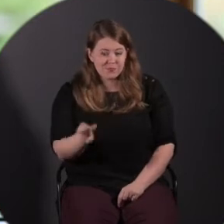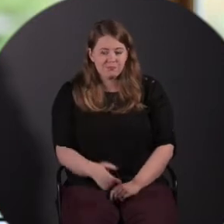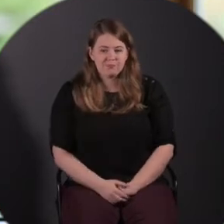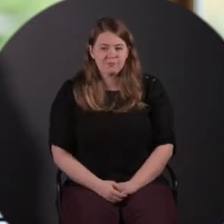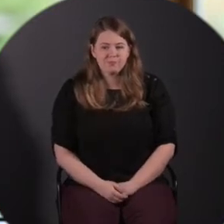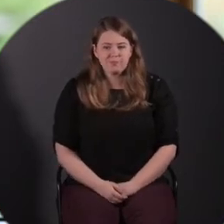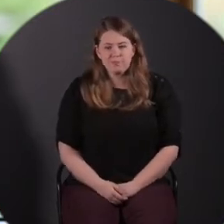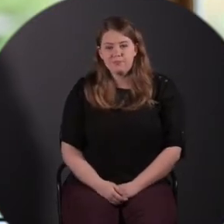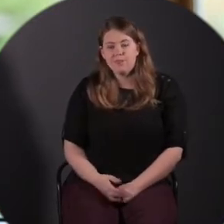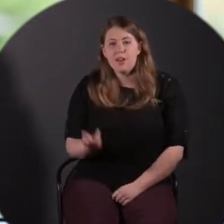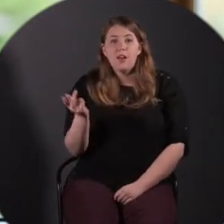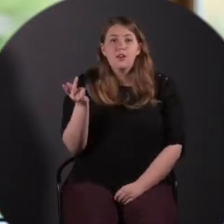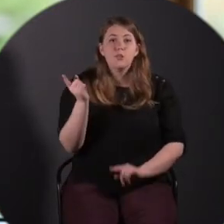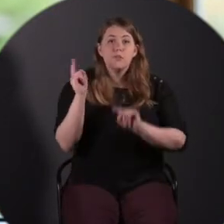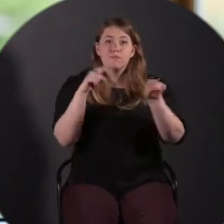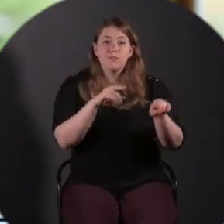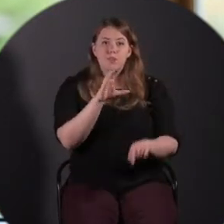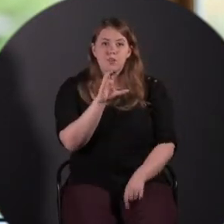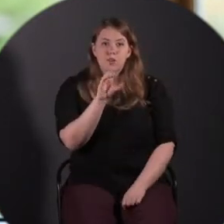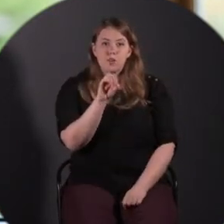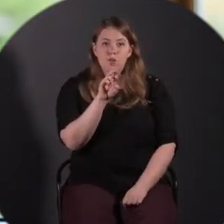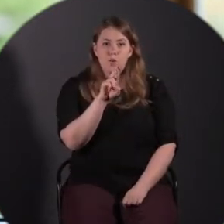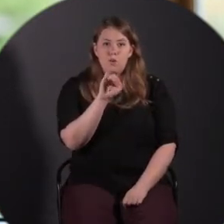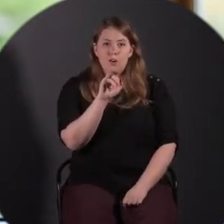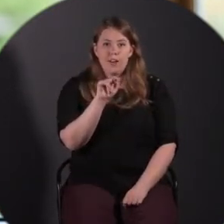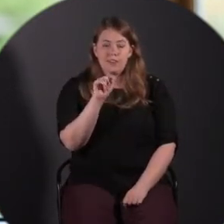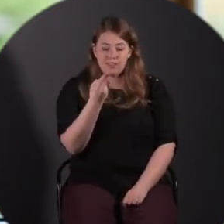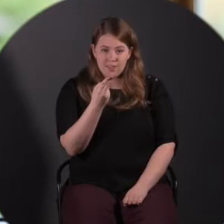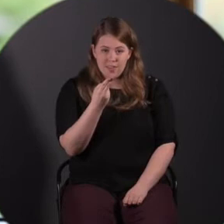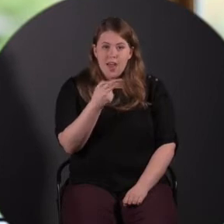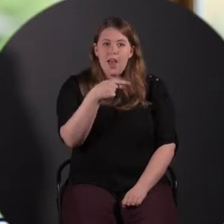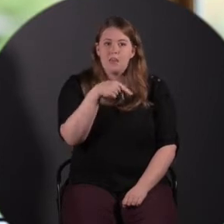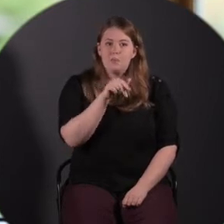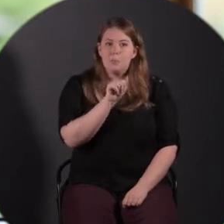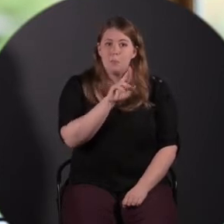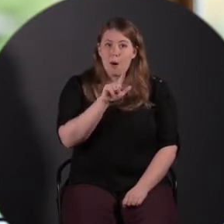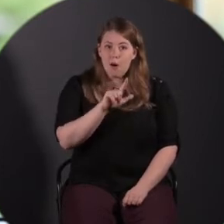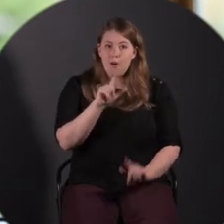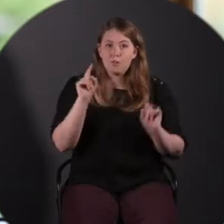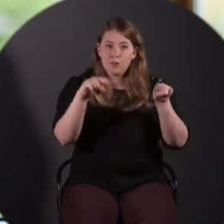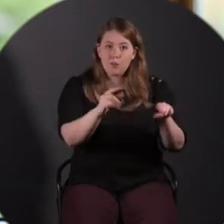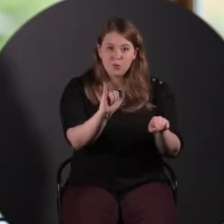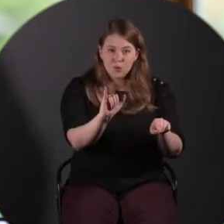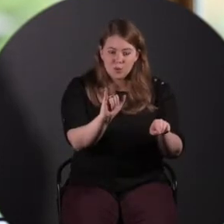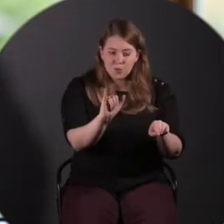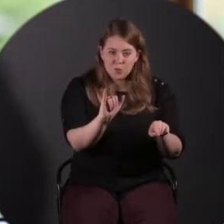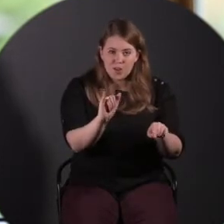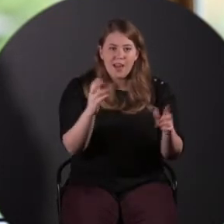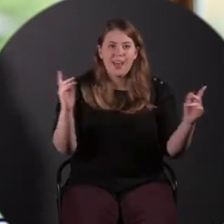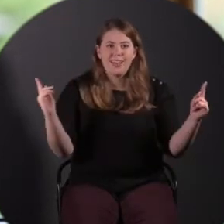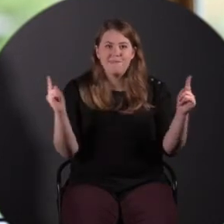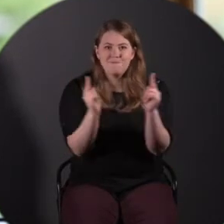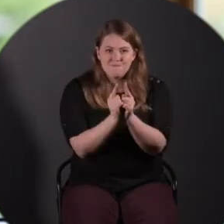Well, providentially, they head to Corinth from Rome. And Paul happens to head there too, and they both happen to be tent makers. And God